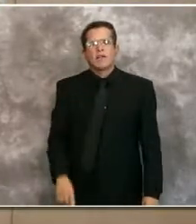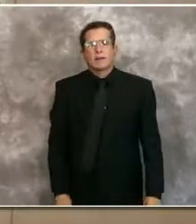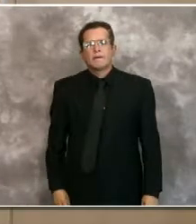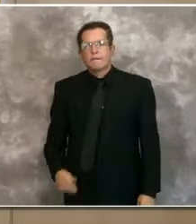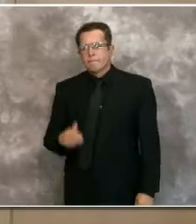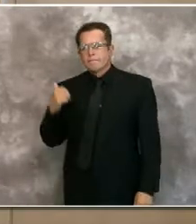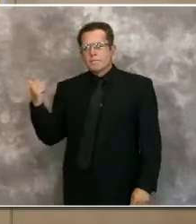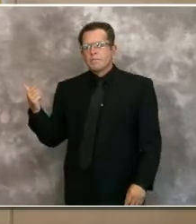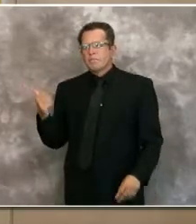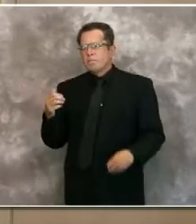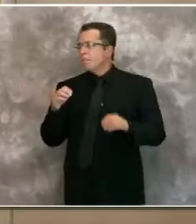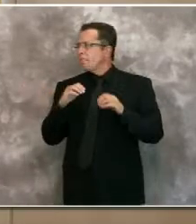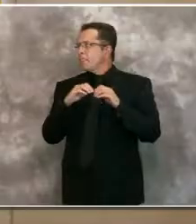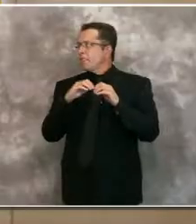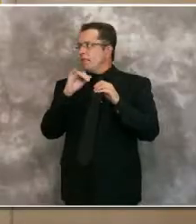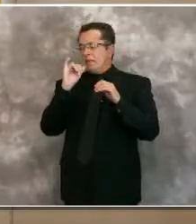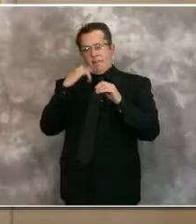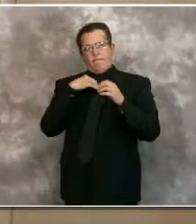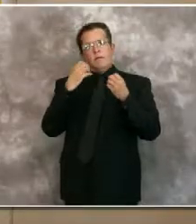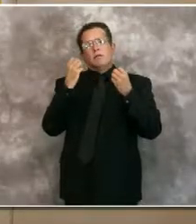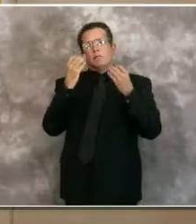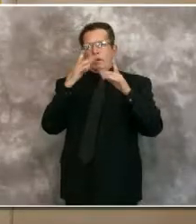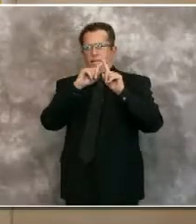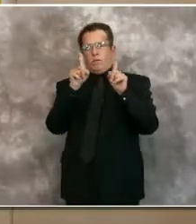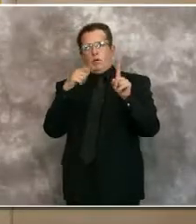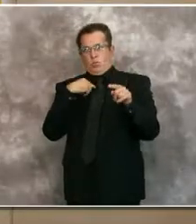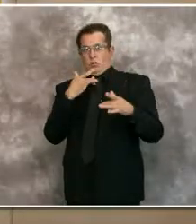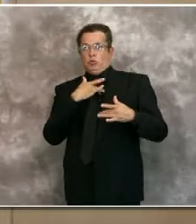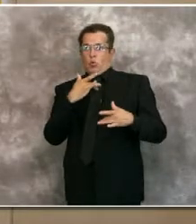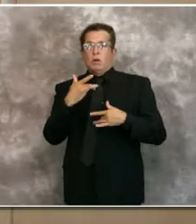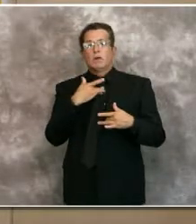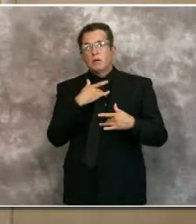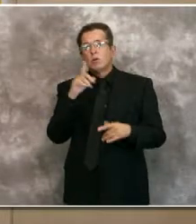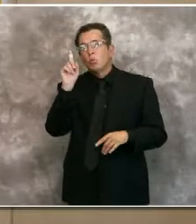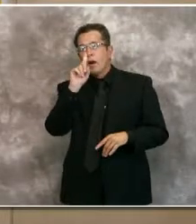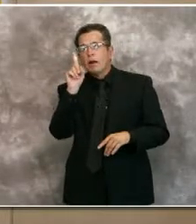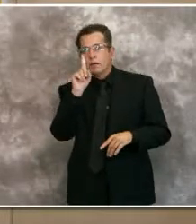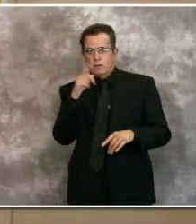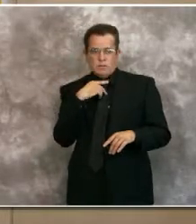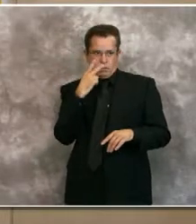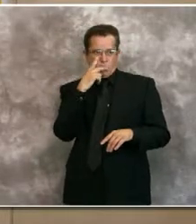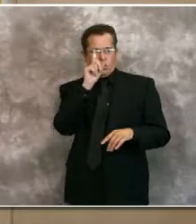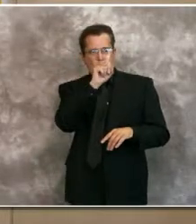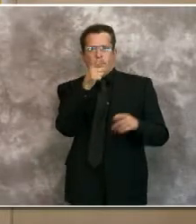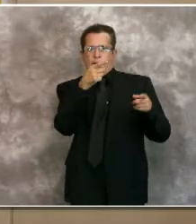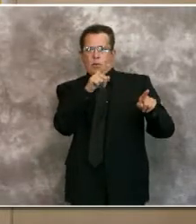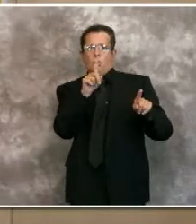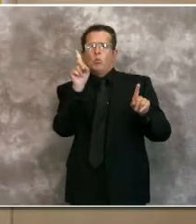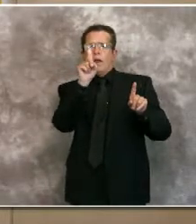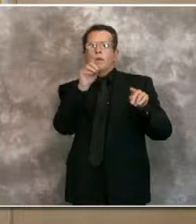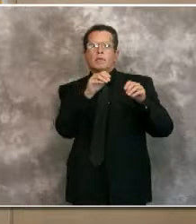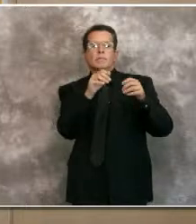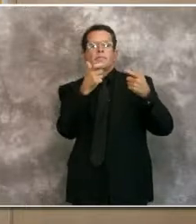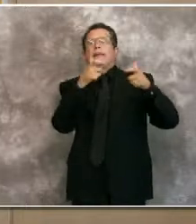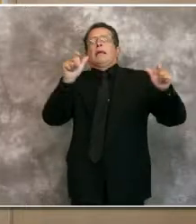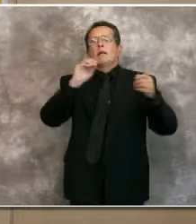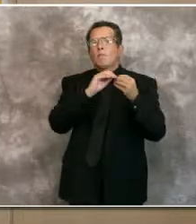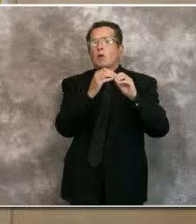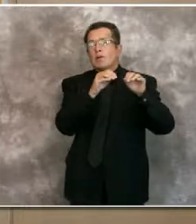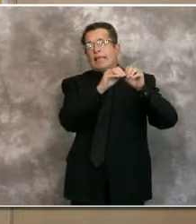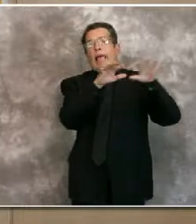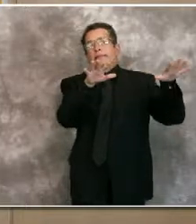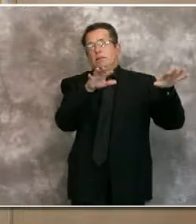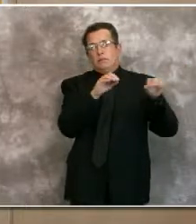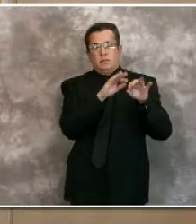So there are several areas that we are concerned with, certainly the increased number of cases, but the first trigger is